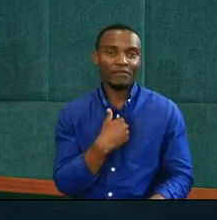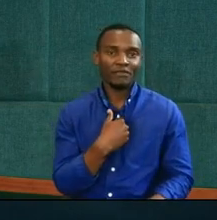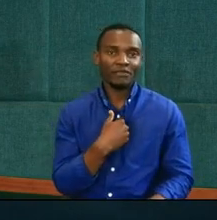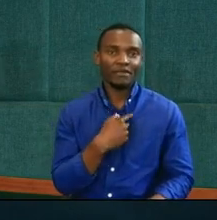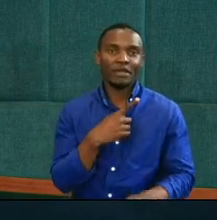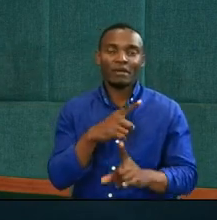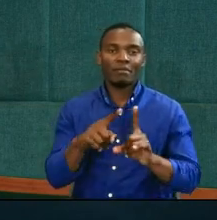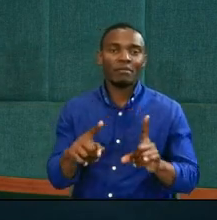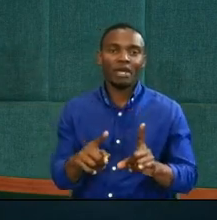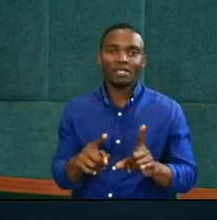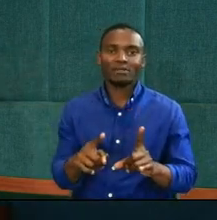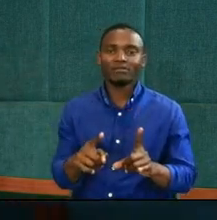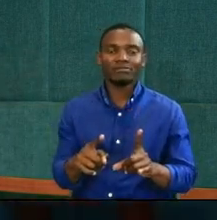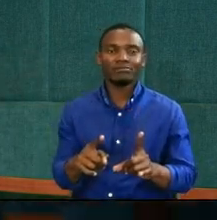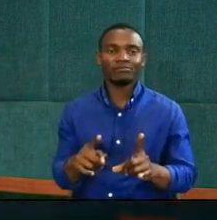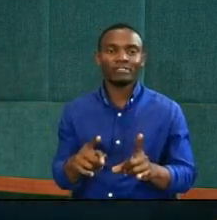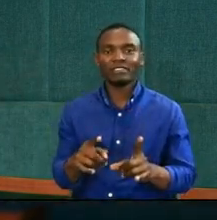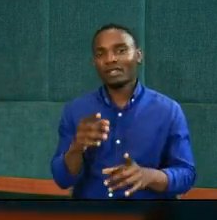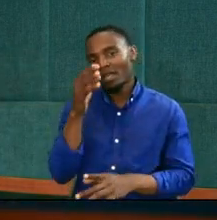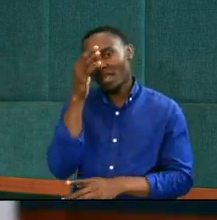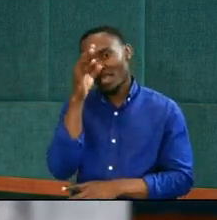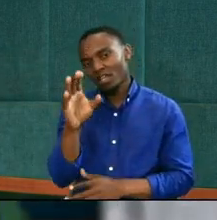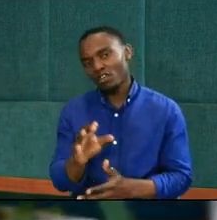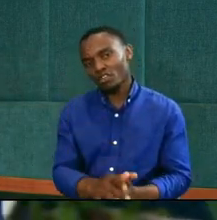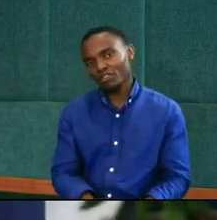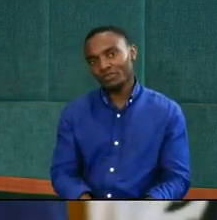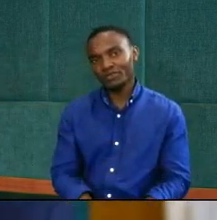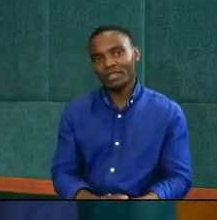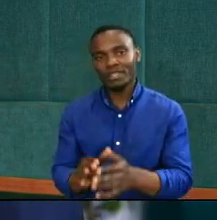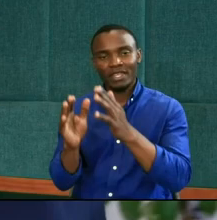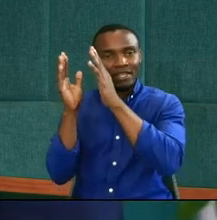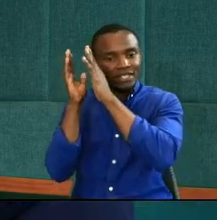and slept with it.